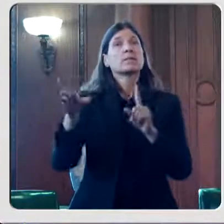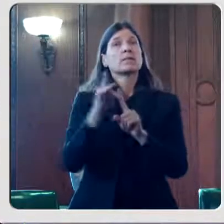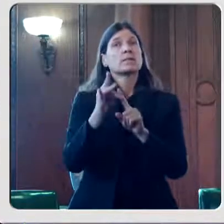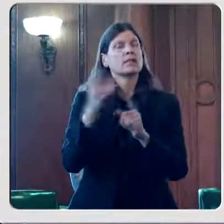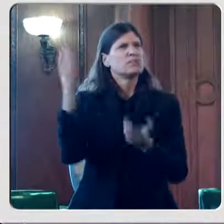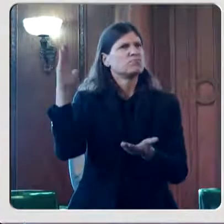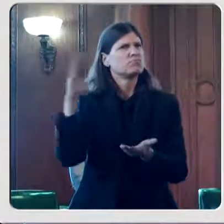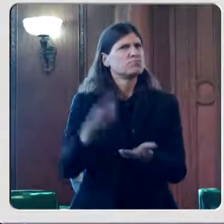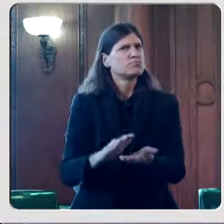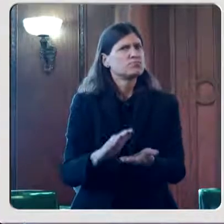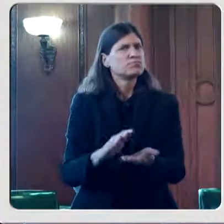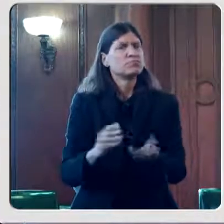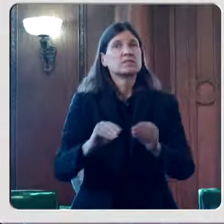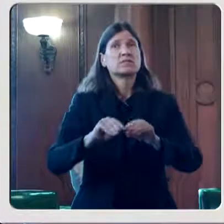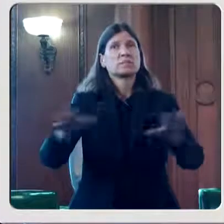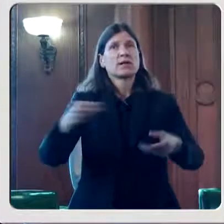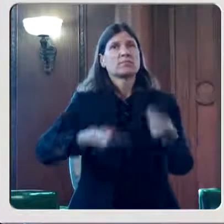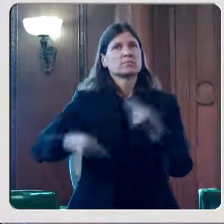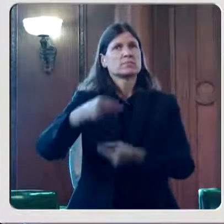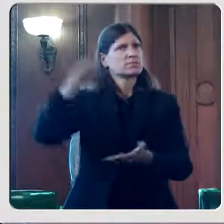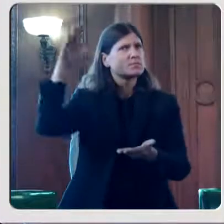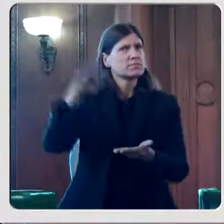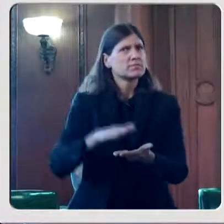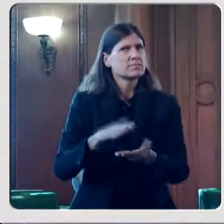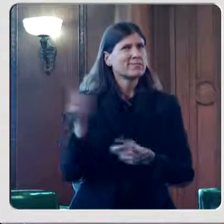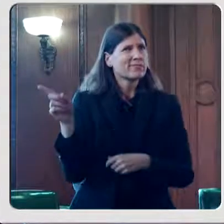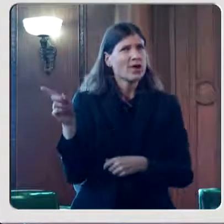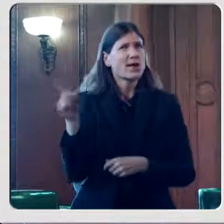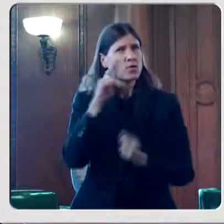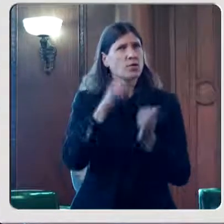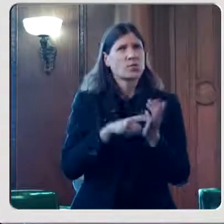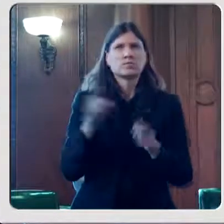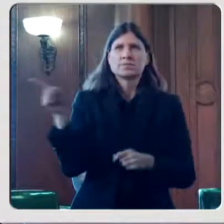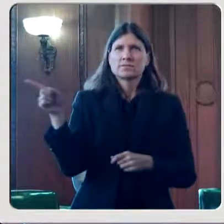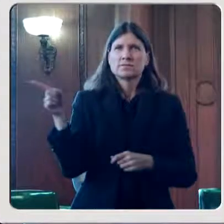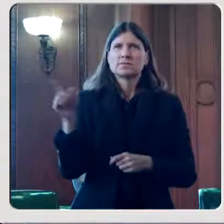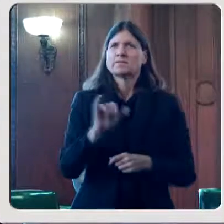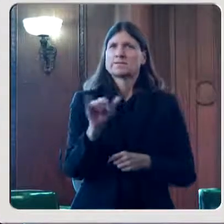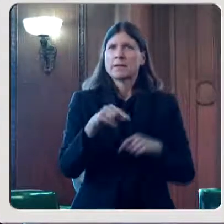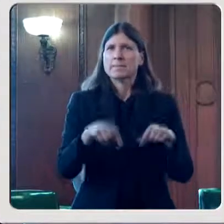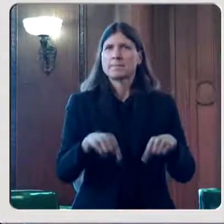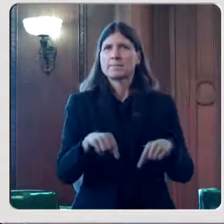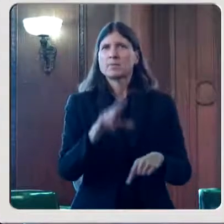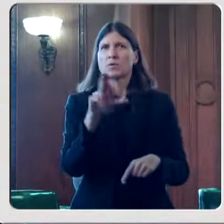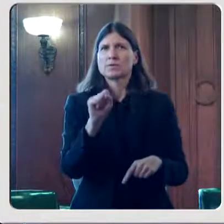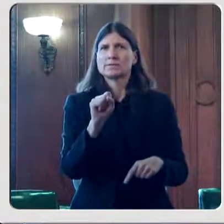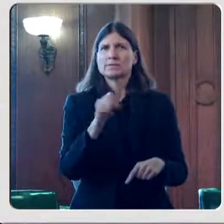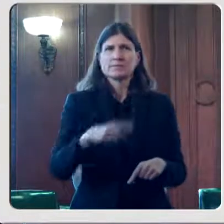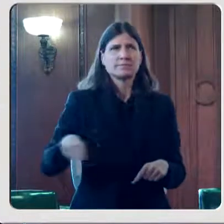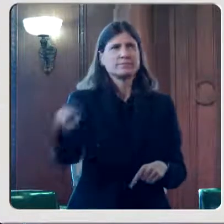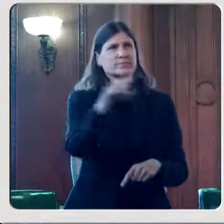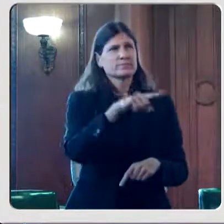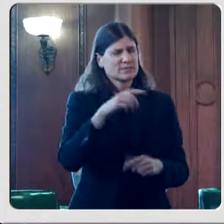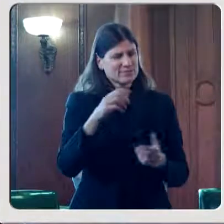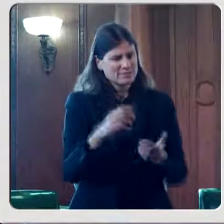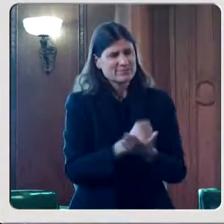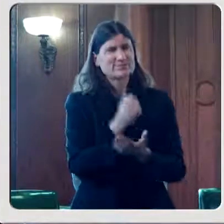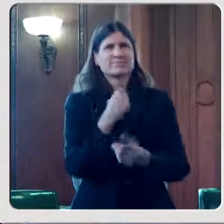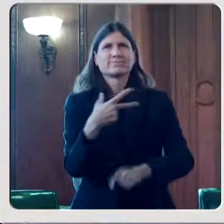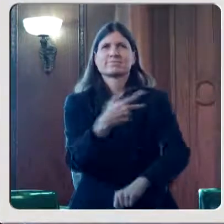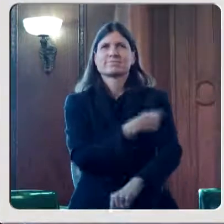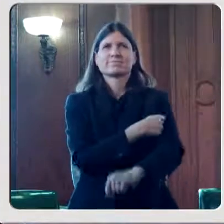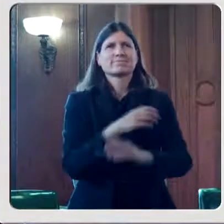of individuals. And so here we must just continue on the path that we have set and escalate it as quickly as we